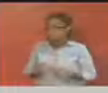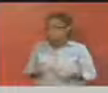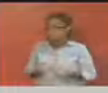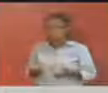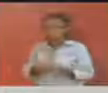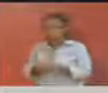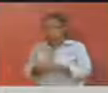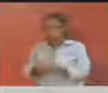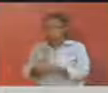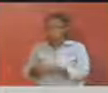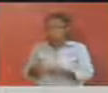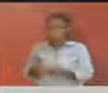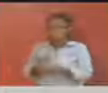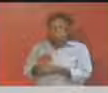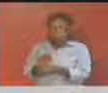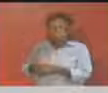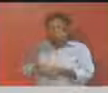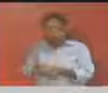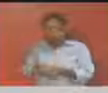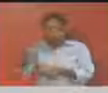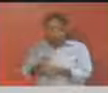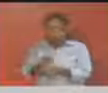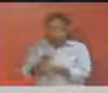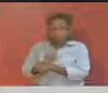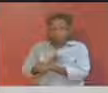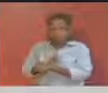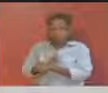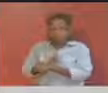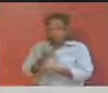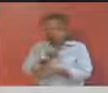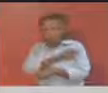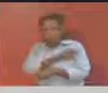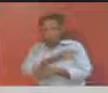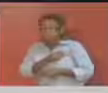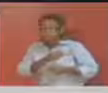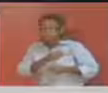the principle is high risk, high exposure.